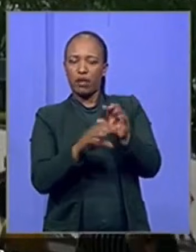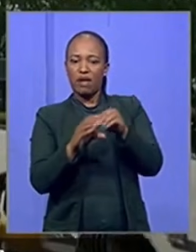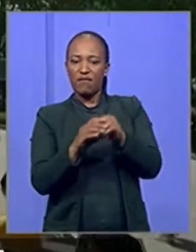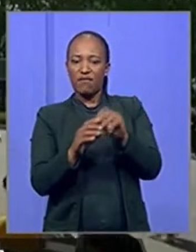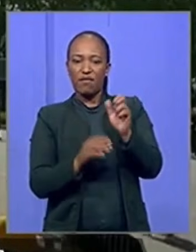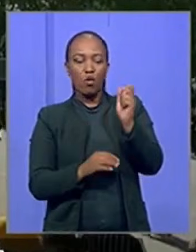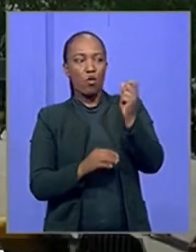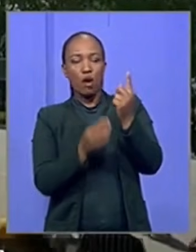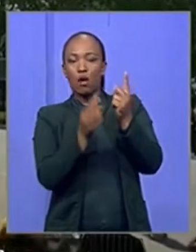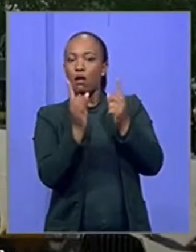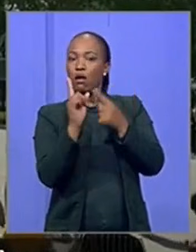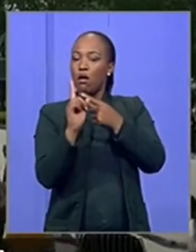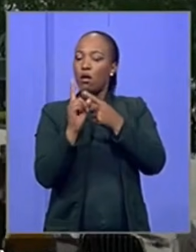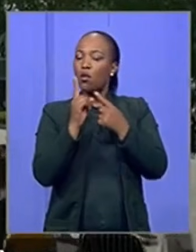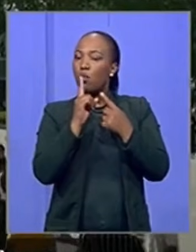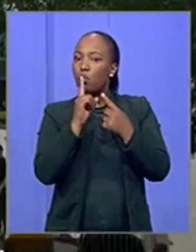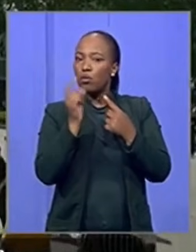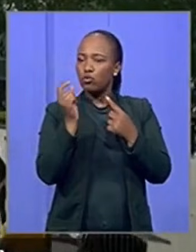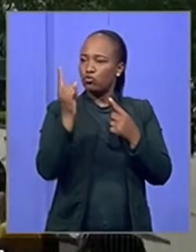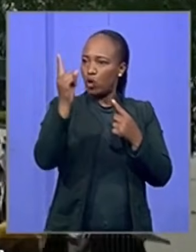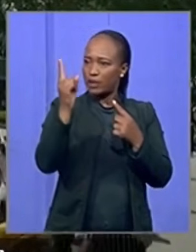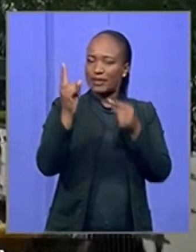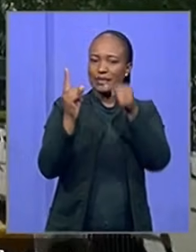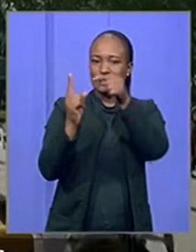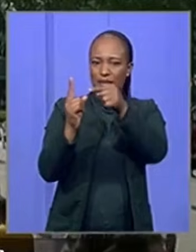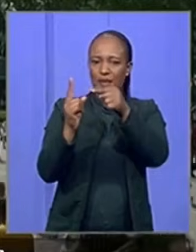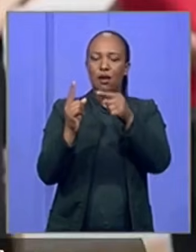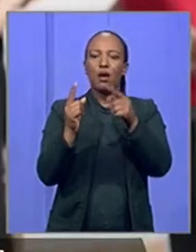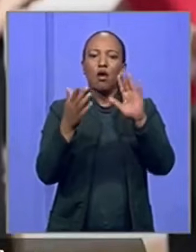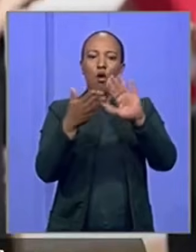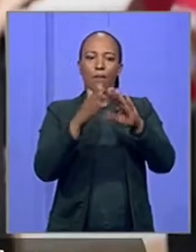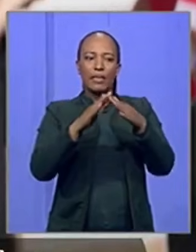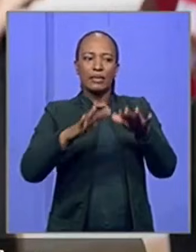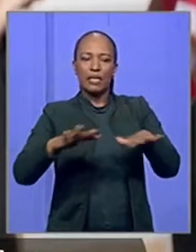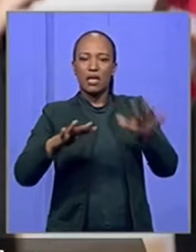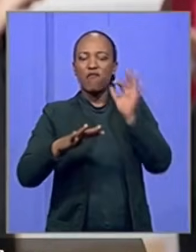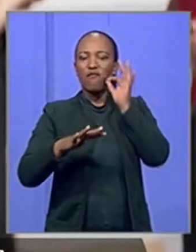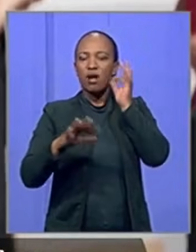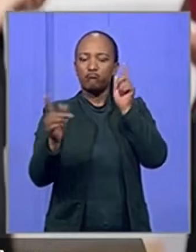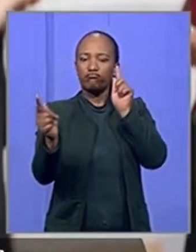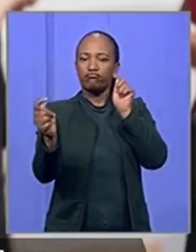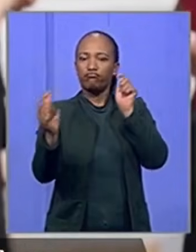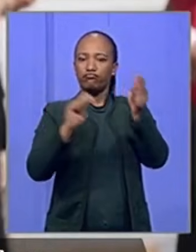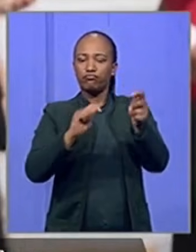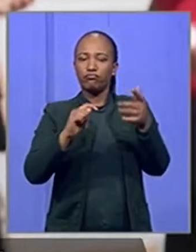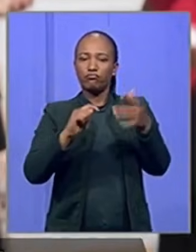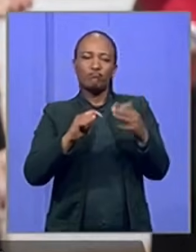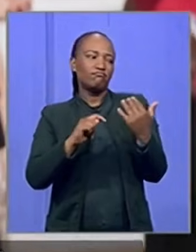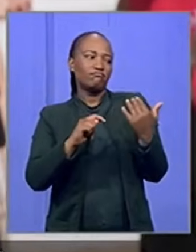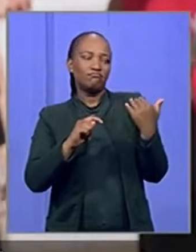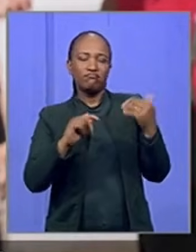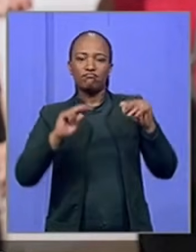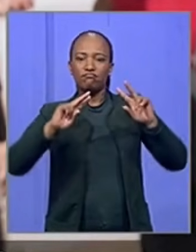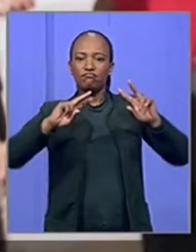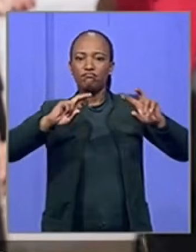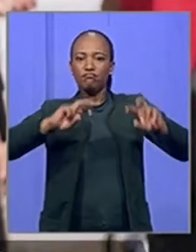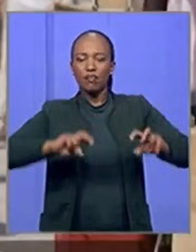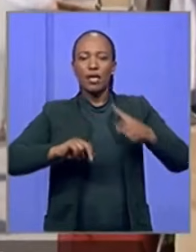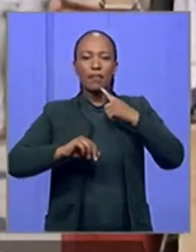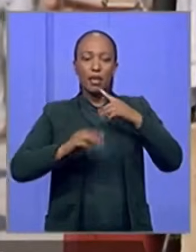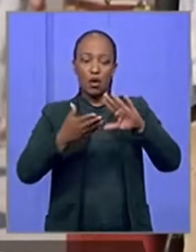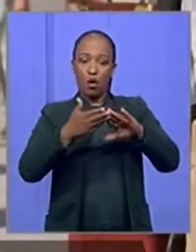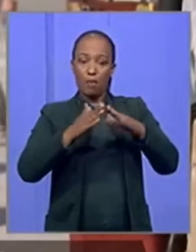fetola maikutlo a badudi ba ka France. Mo kgweding ya go feta dinyakišišo di utullotše gore bontši bja badudi ba ka